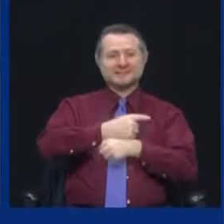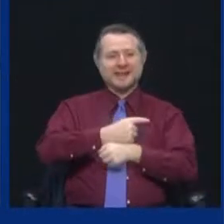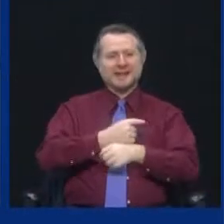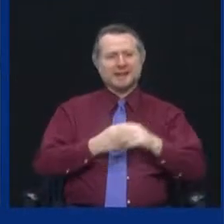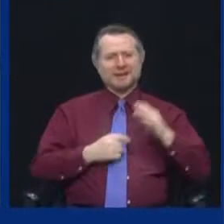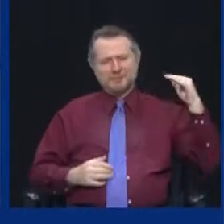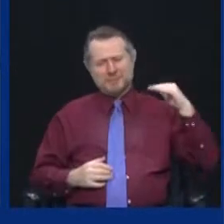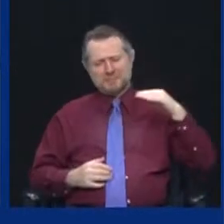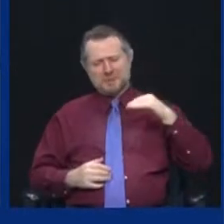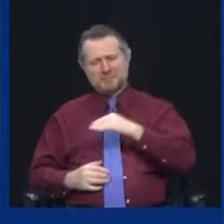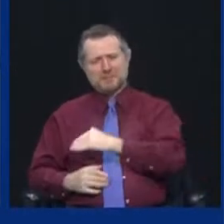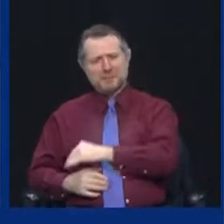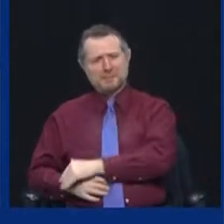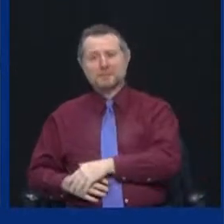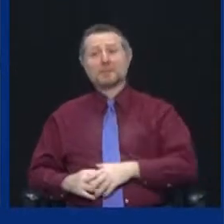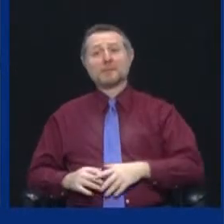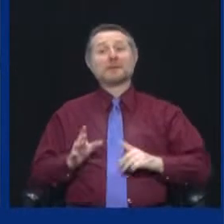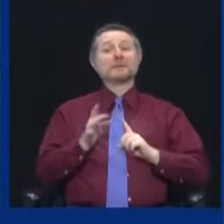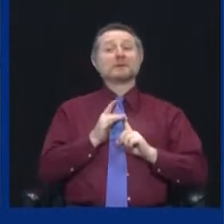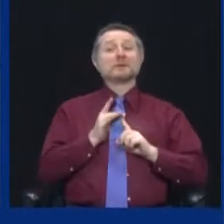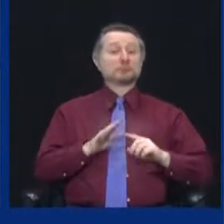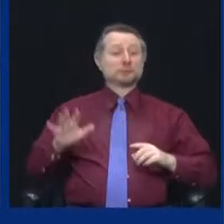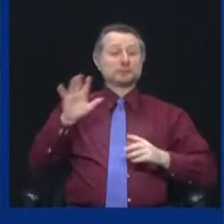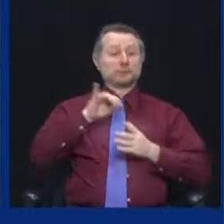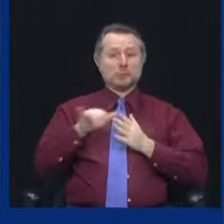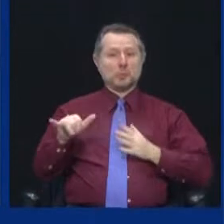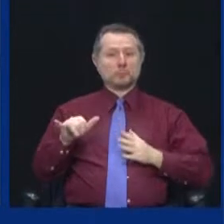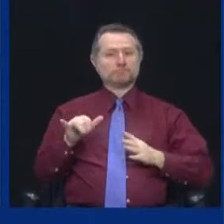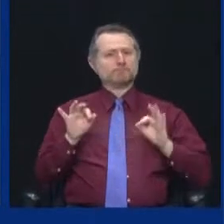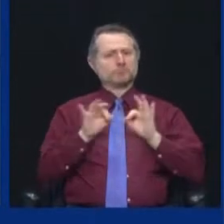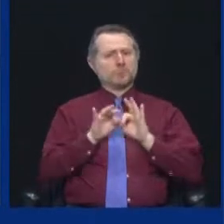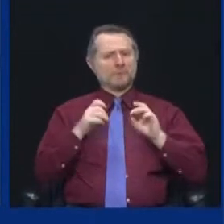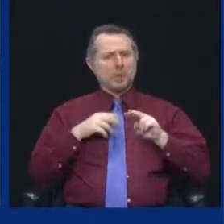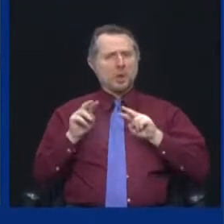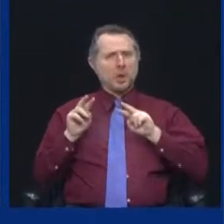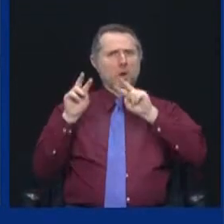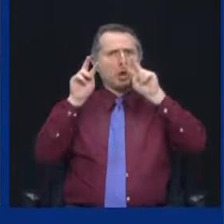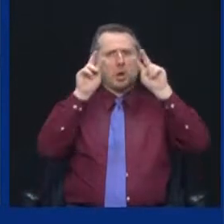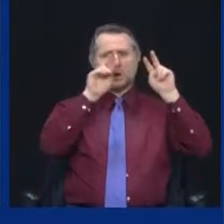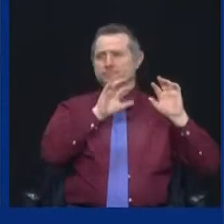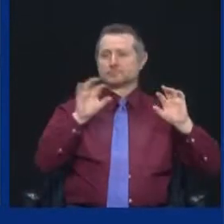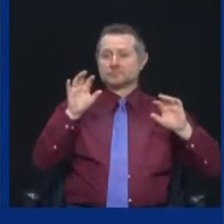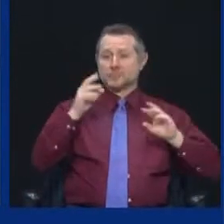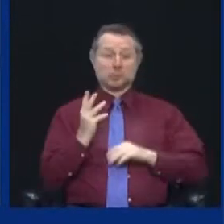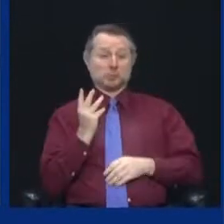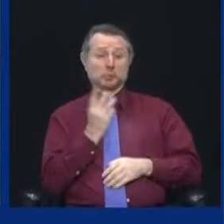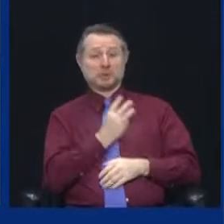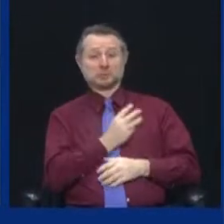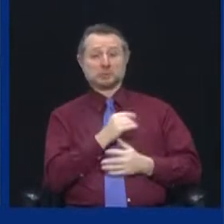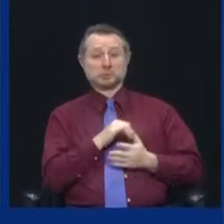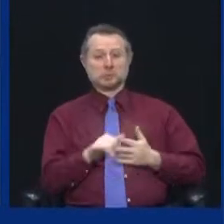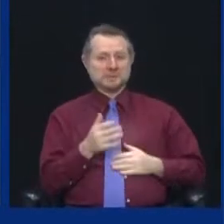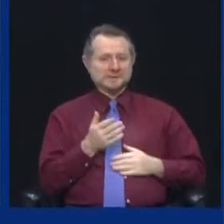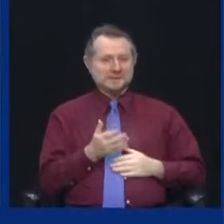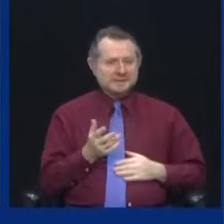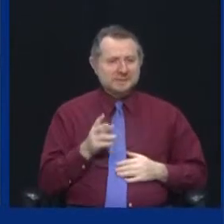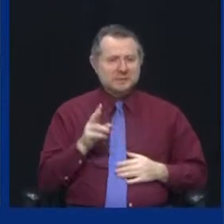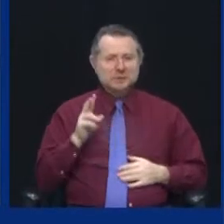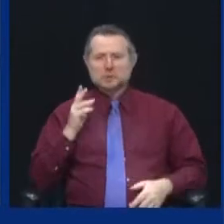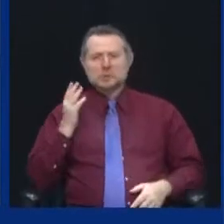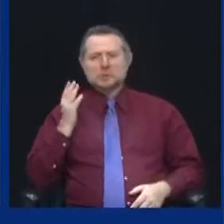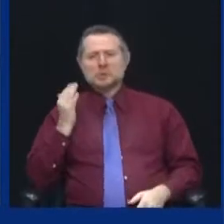You look at the positivity rate around the state. This is worth looking at, especially in Western New York. Why